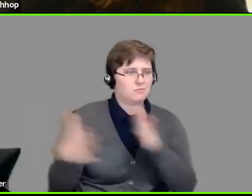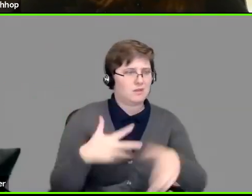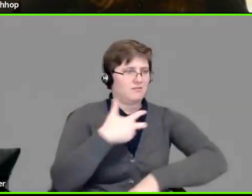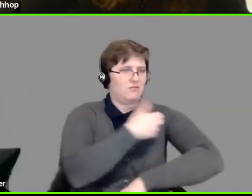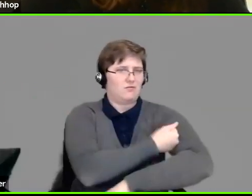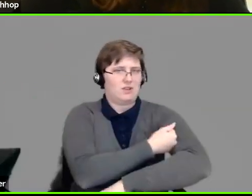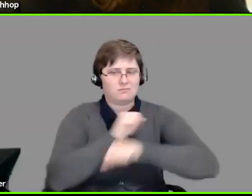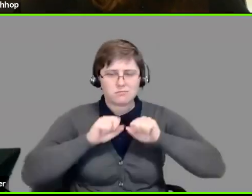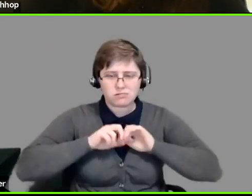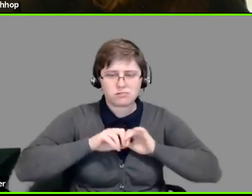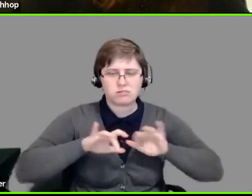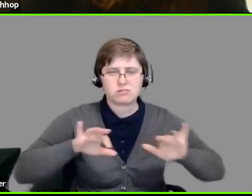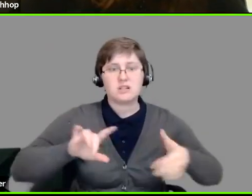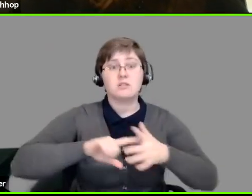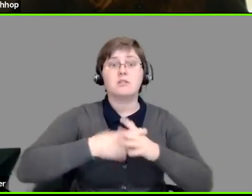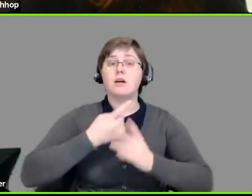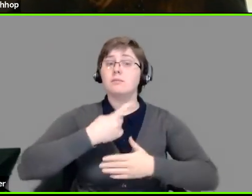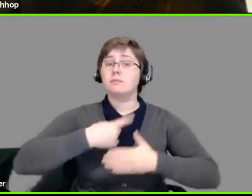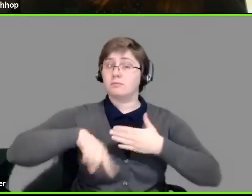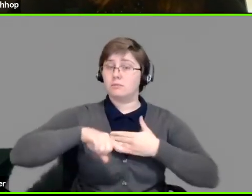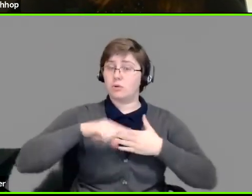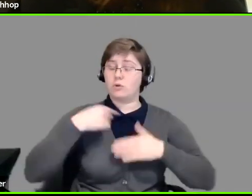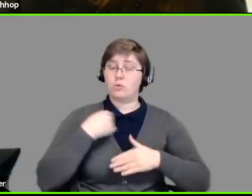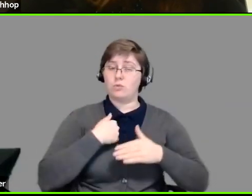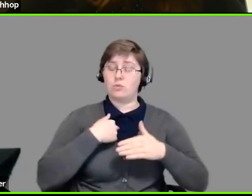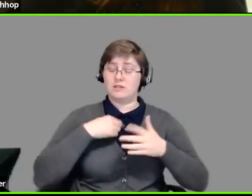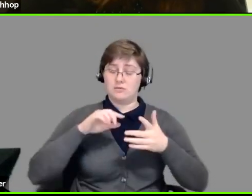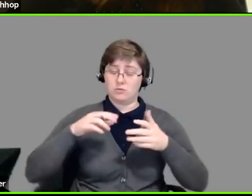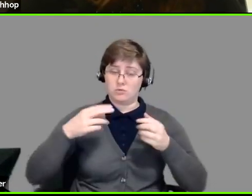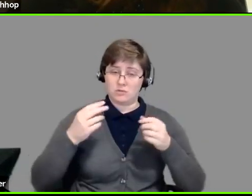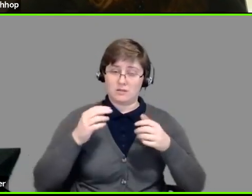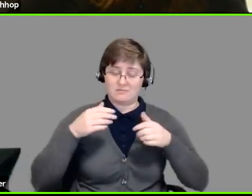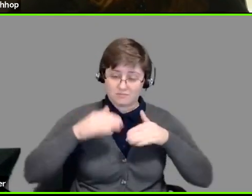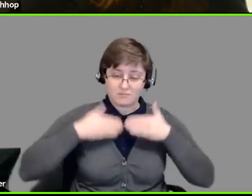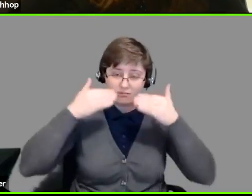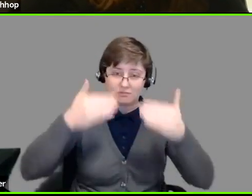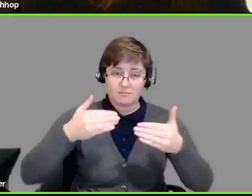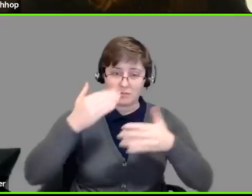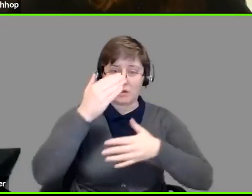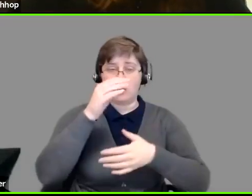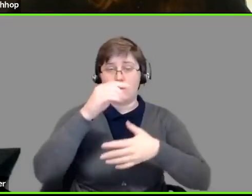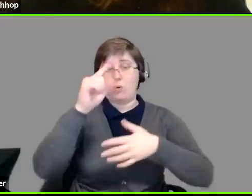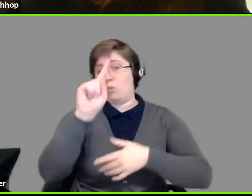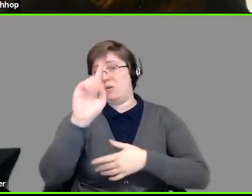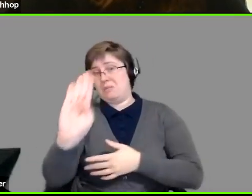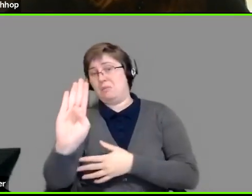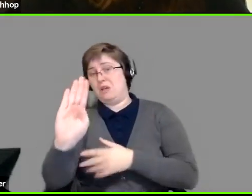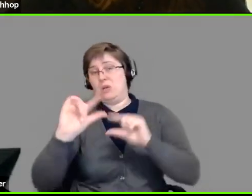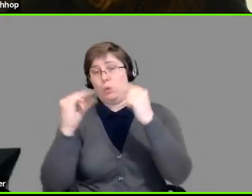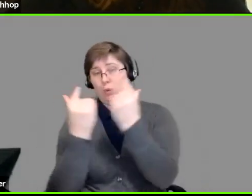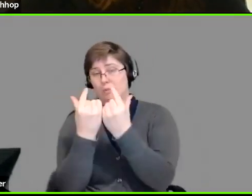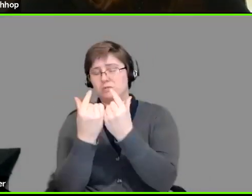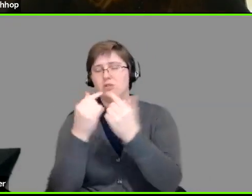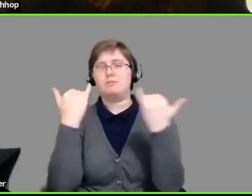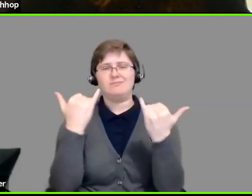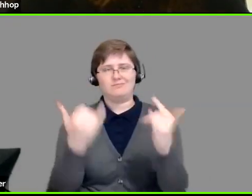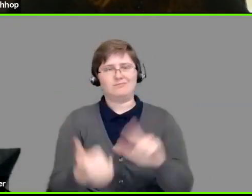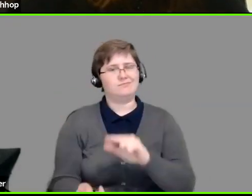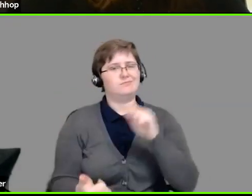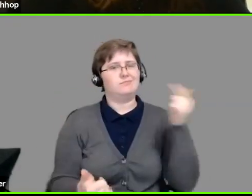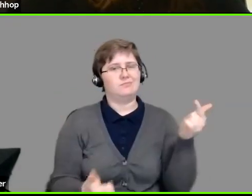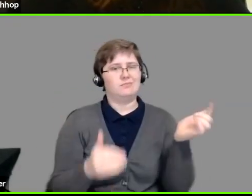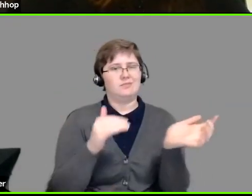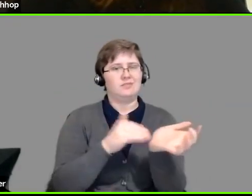COVID-19. Beginning next week, Ohio moves into vaccinating the phase 1B group. So I will turn it over to